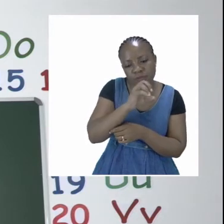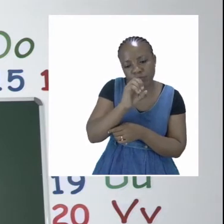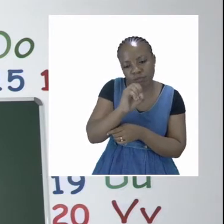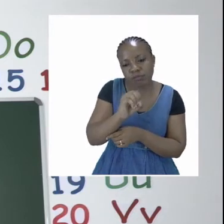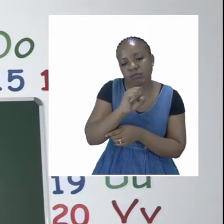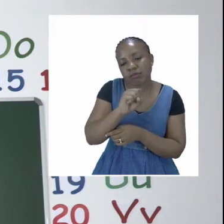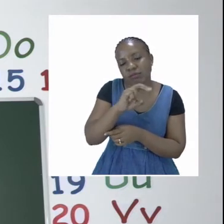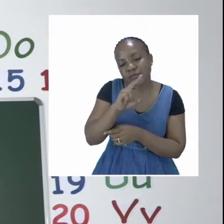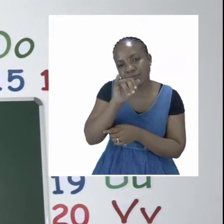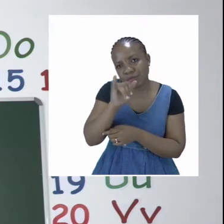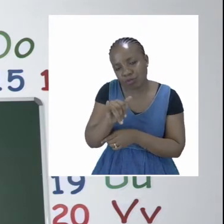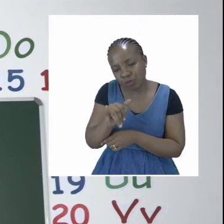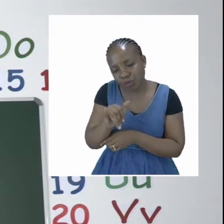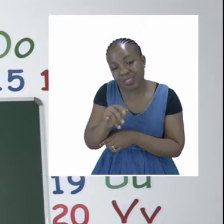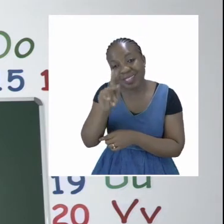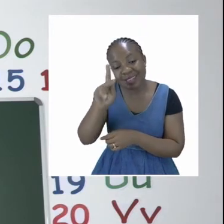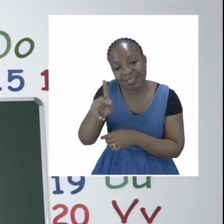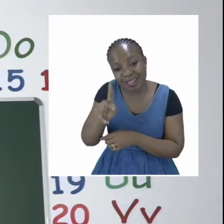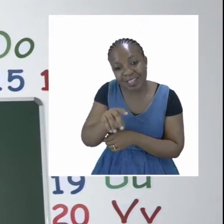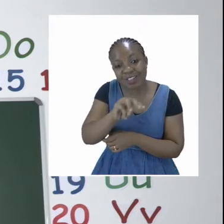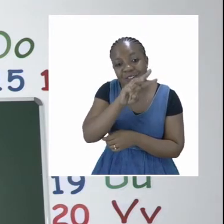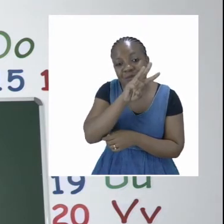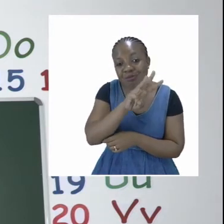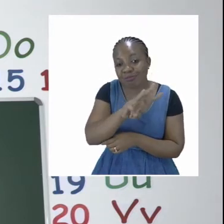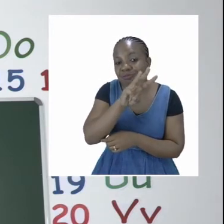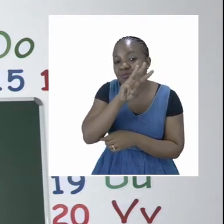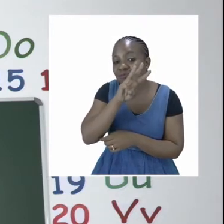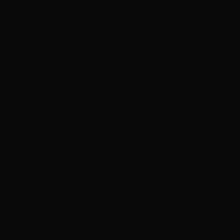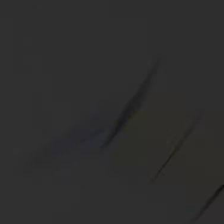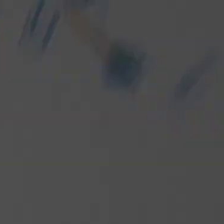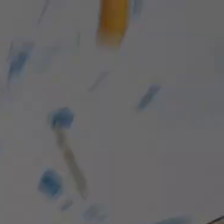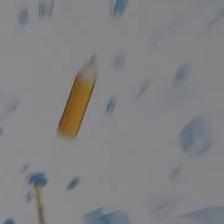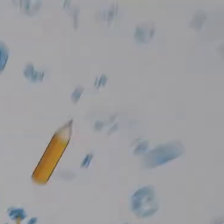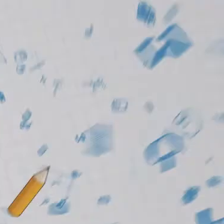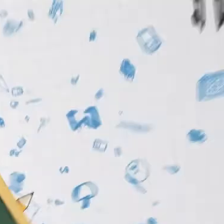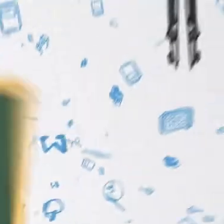our website, Zoshi Online.